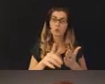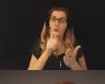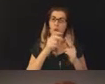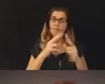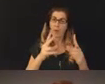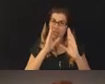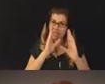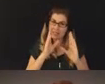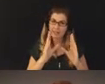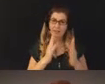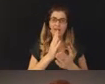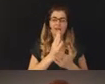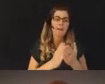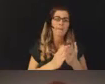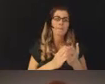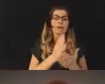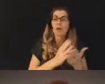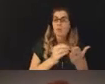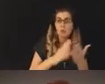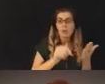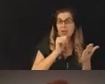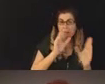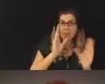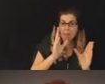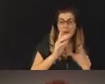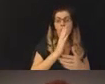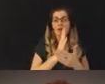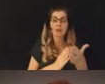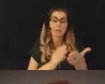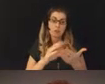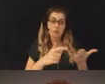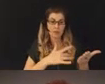ask or disengage, or students who I might perceive to be disruptive.